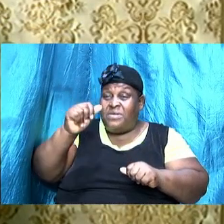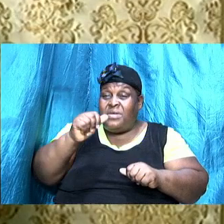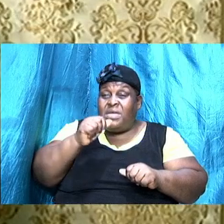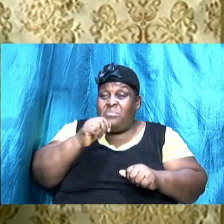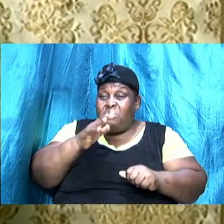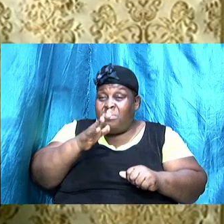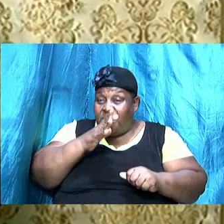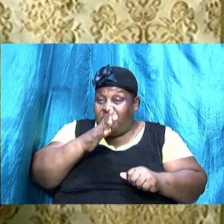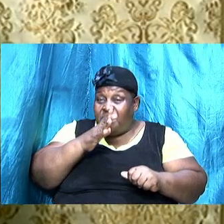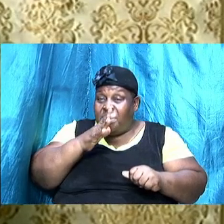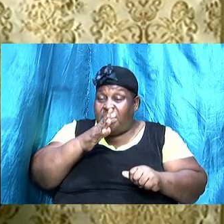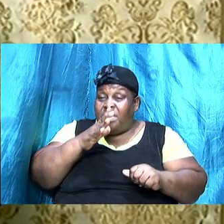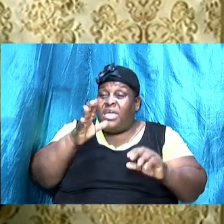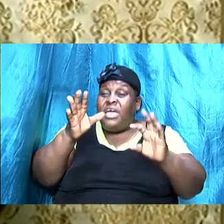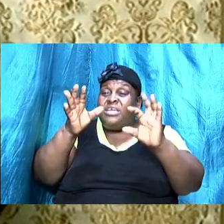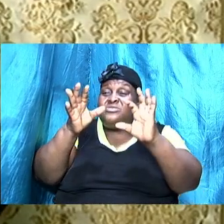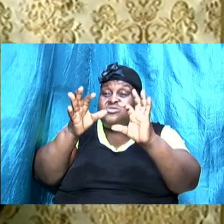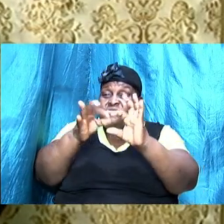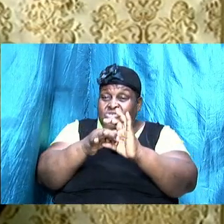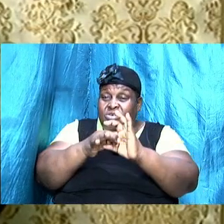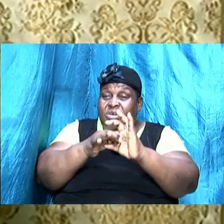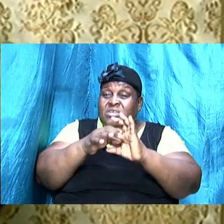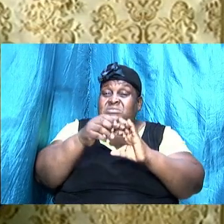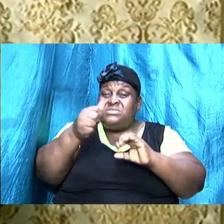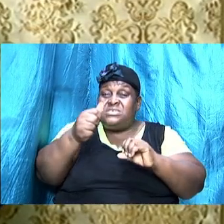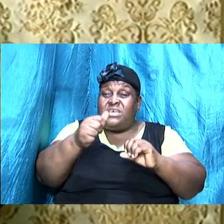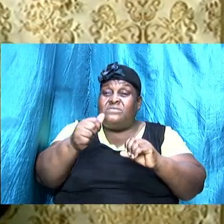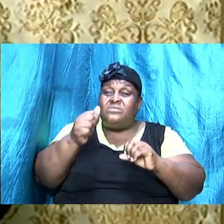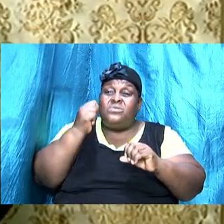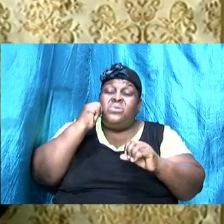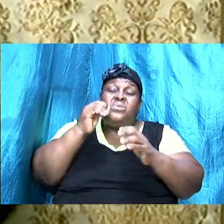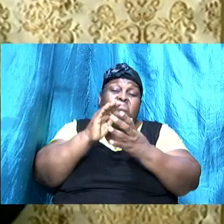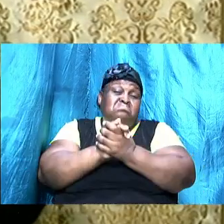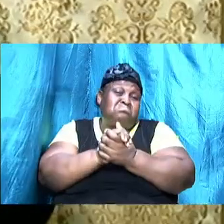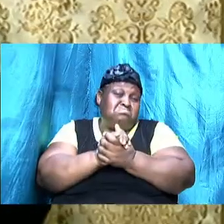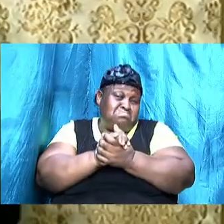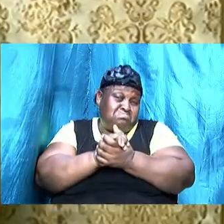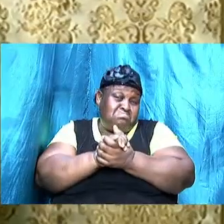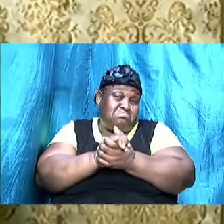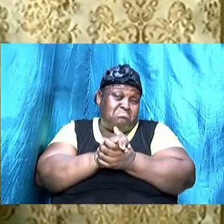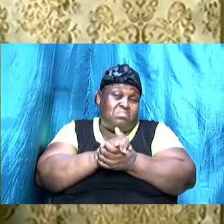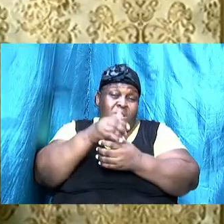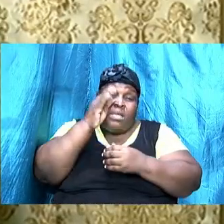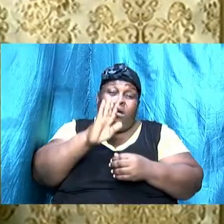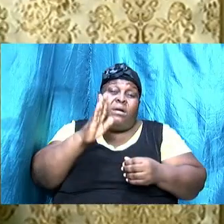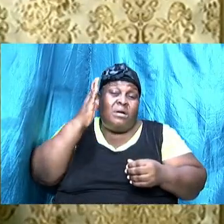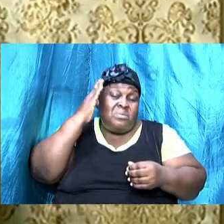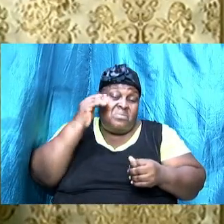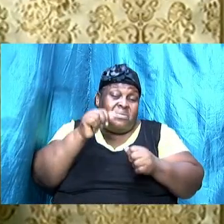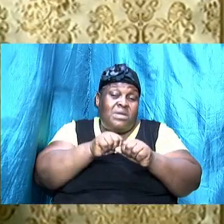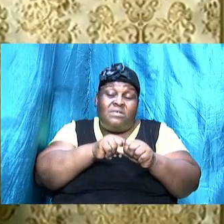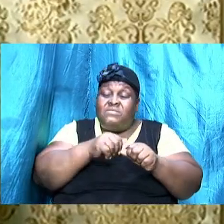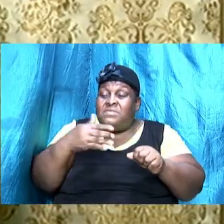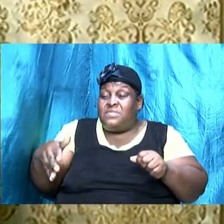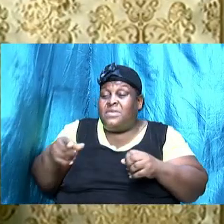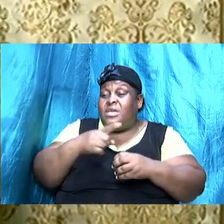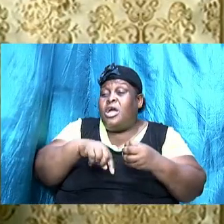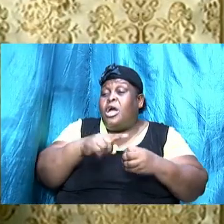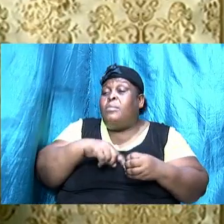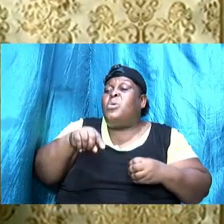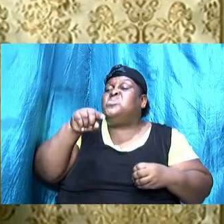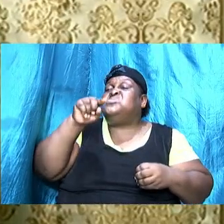wife. He knew everything about you, and he knows everything about you.